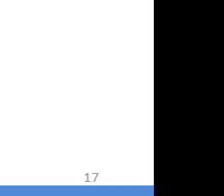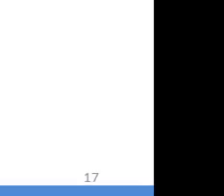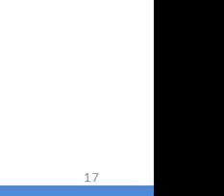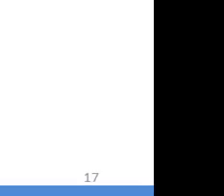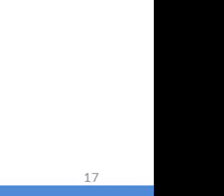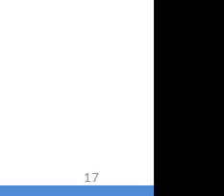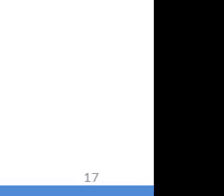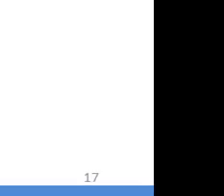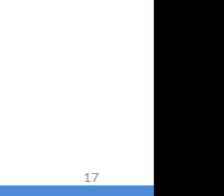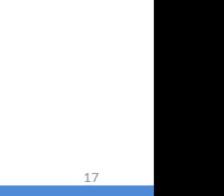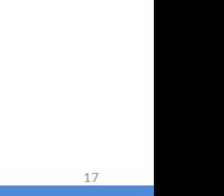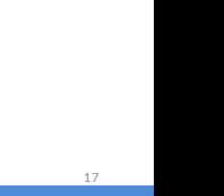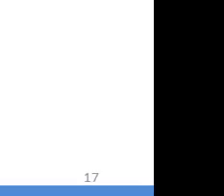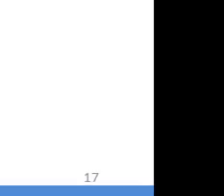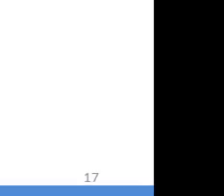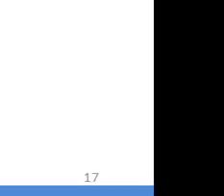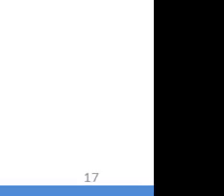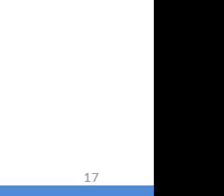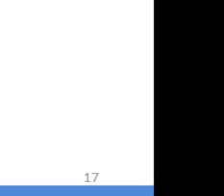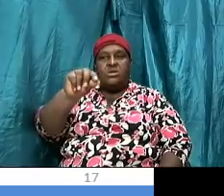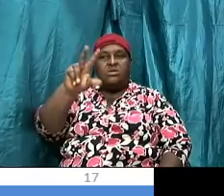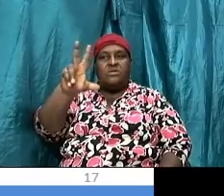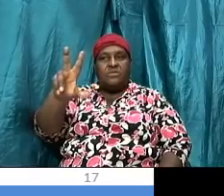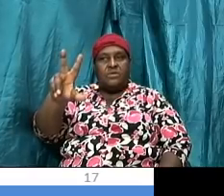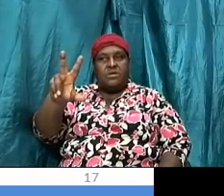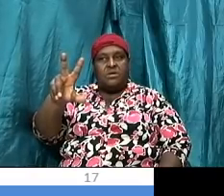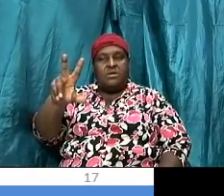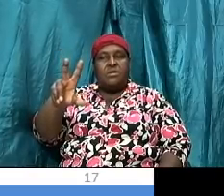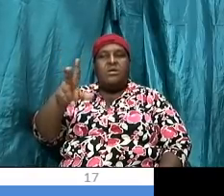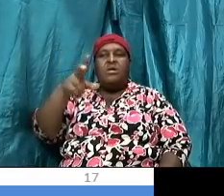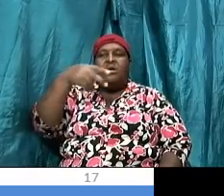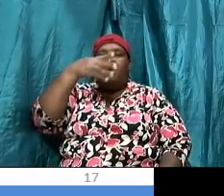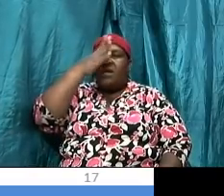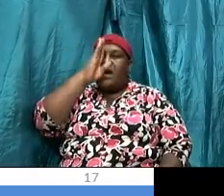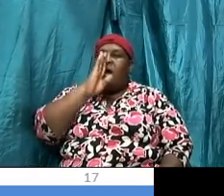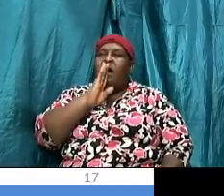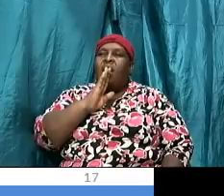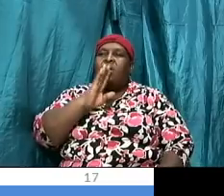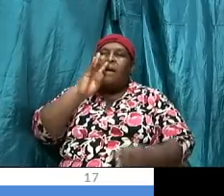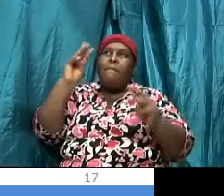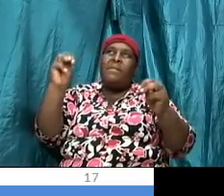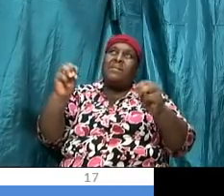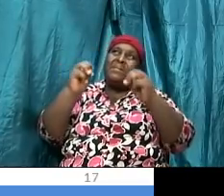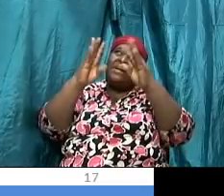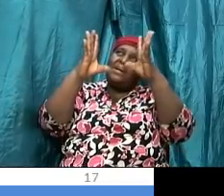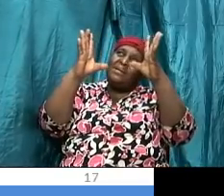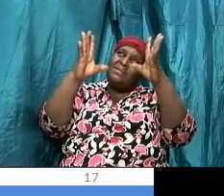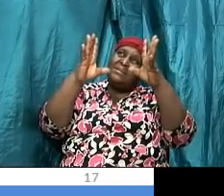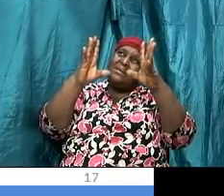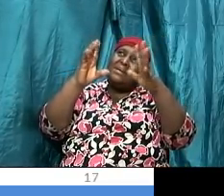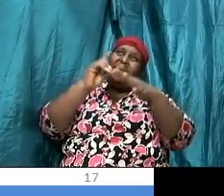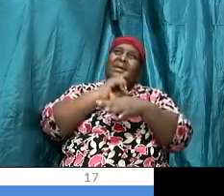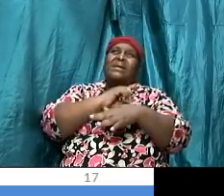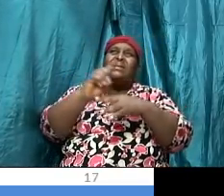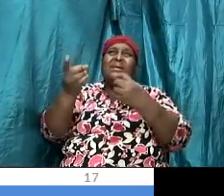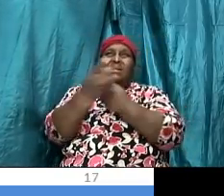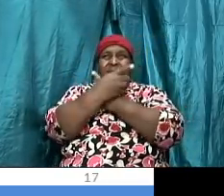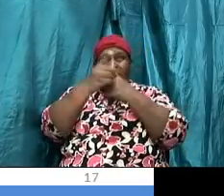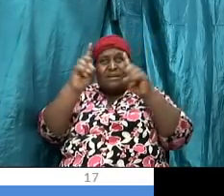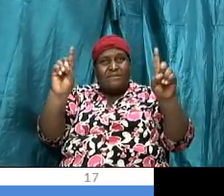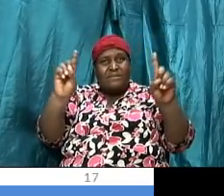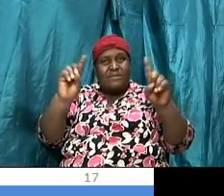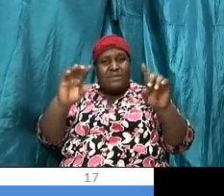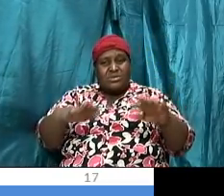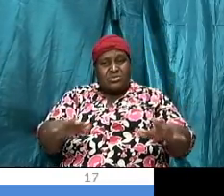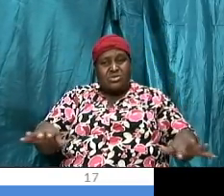23, you can remember in Exodus chapter 16, God miraculously did deliver the children of Israel out of Egypt.